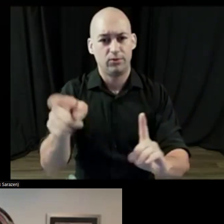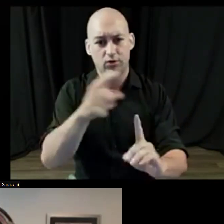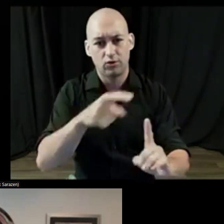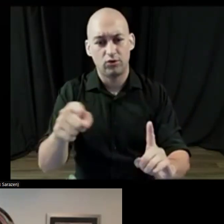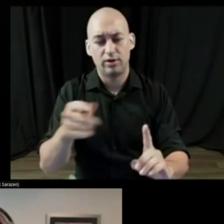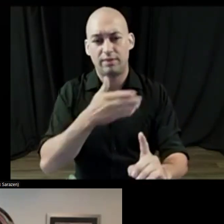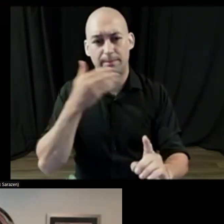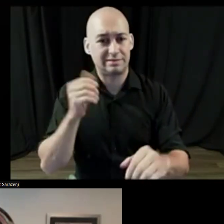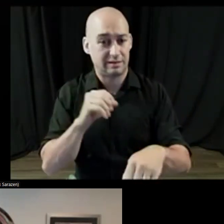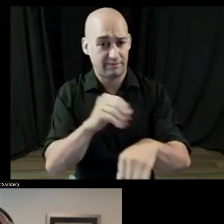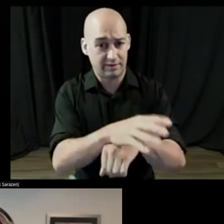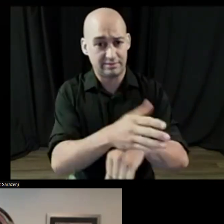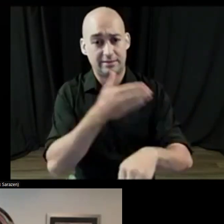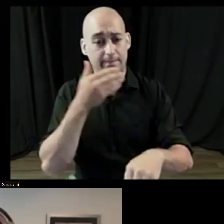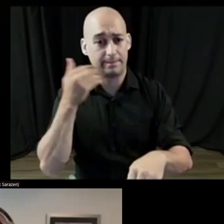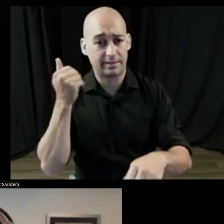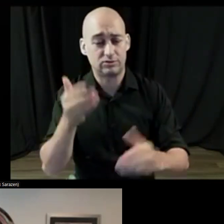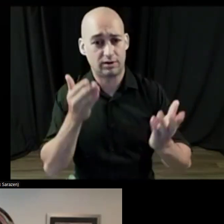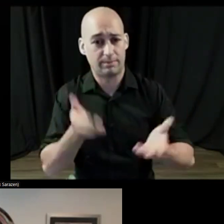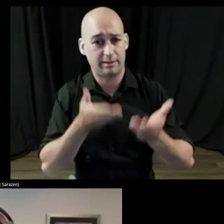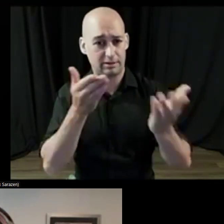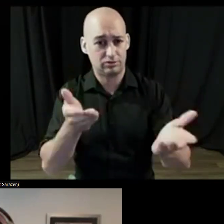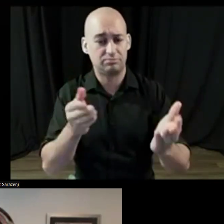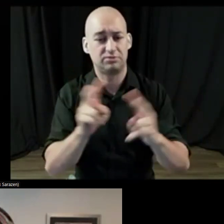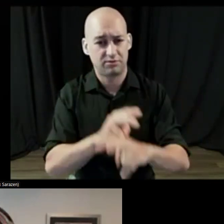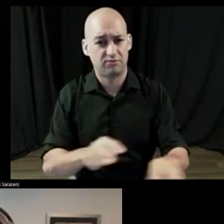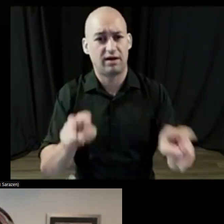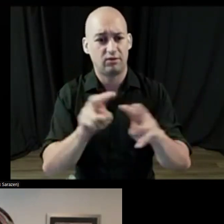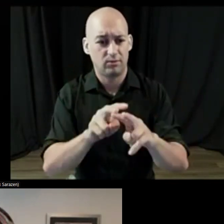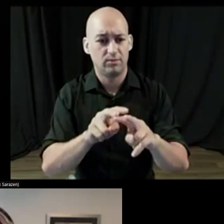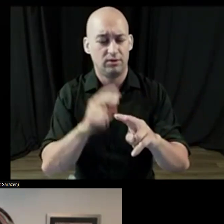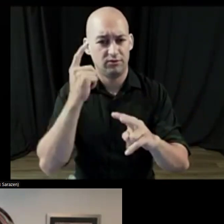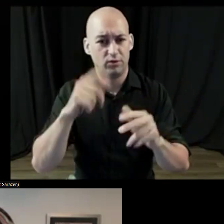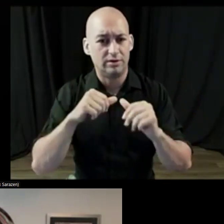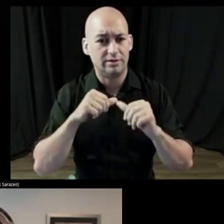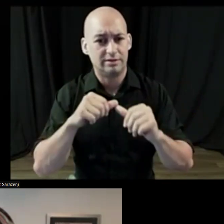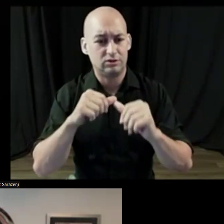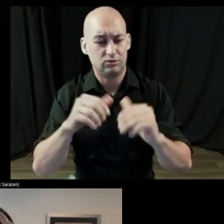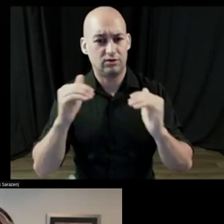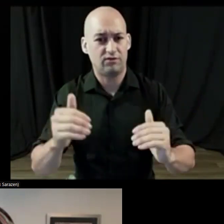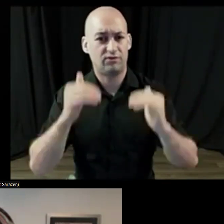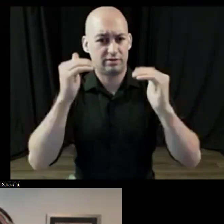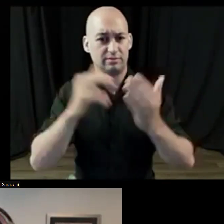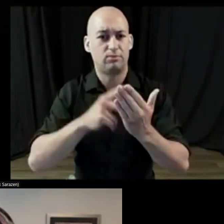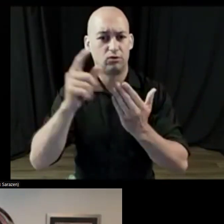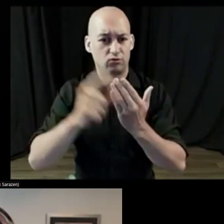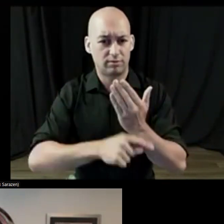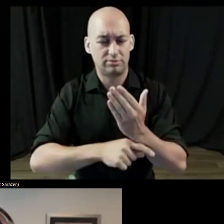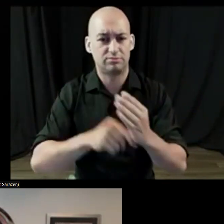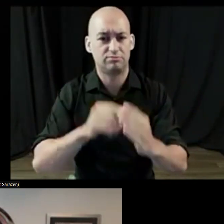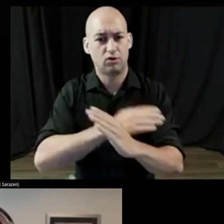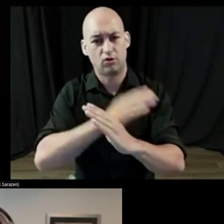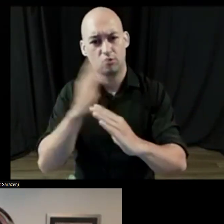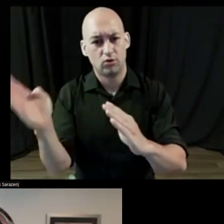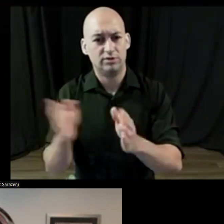best recommendations is invaluable to us to continue to advance programs across a wide range